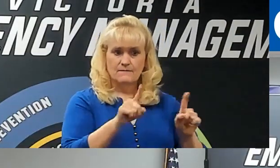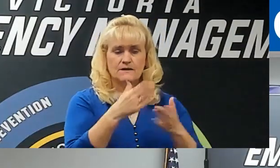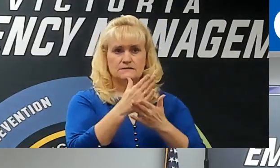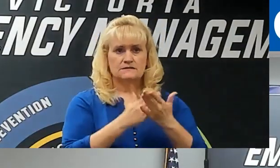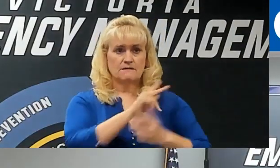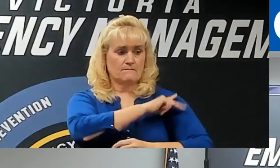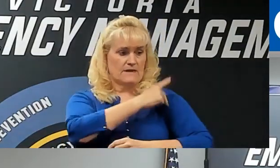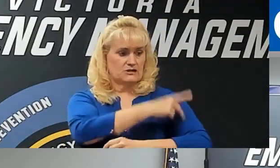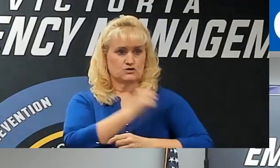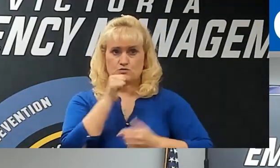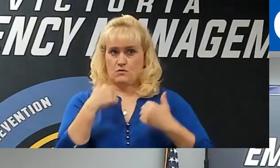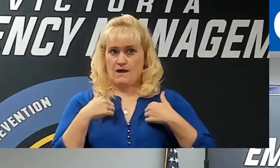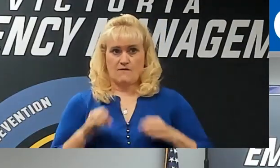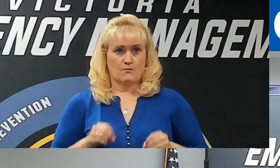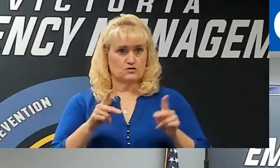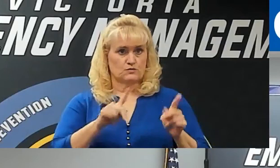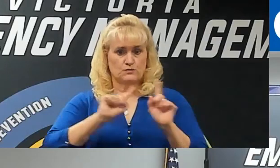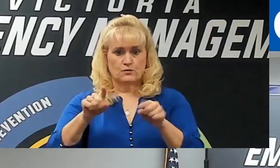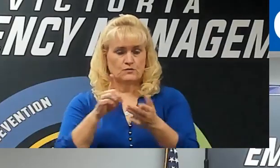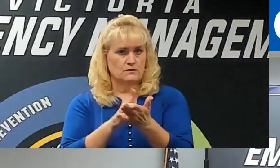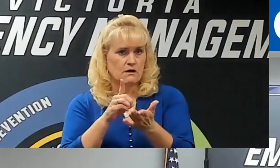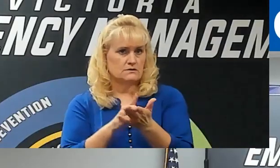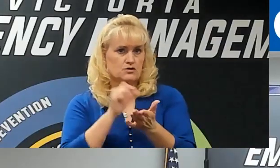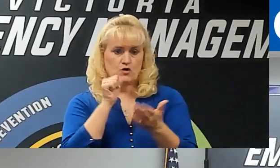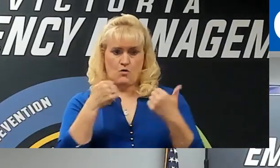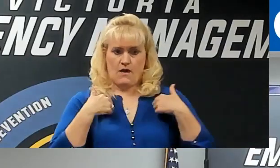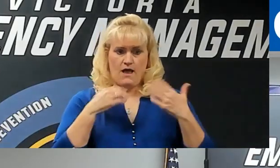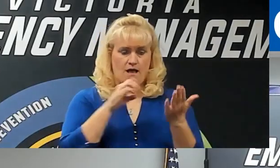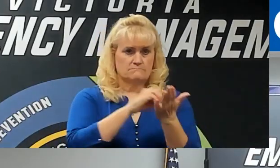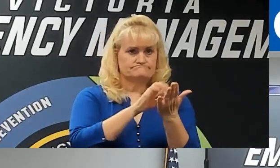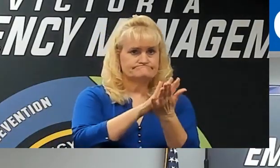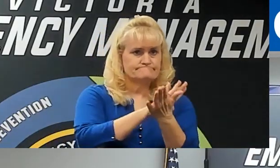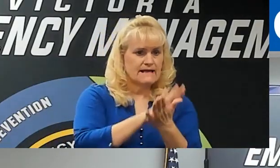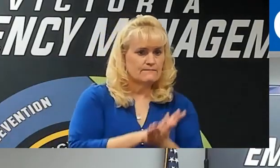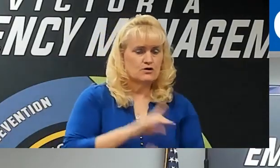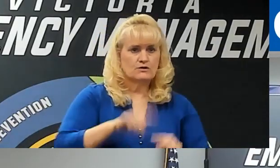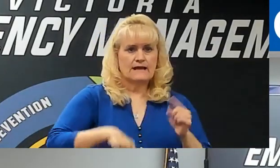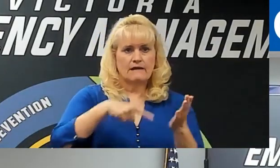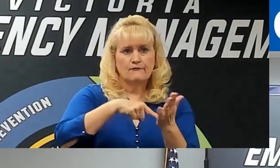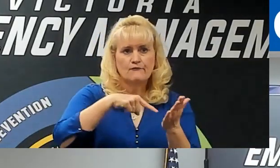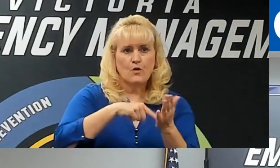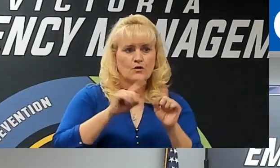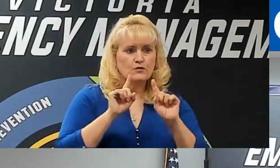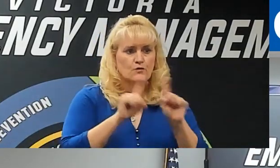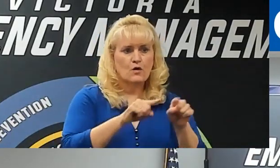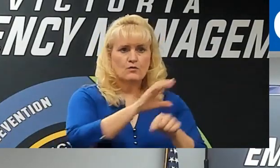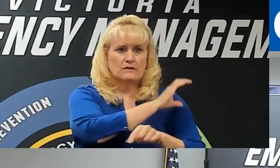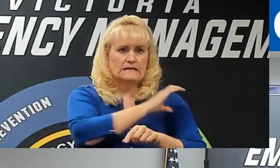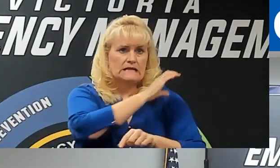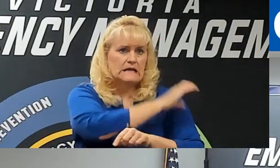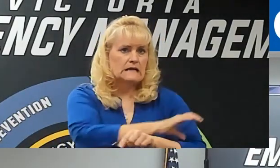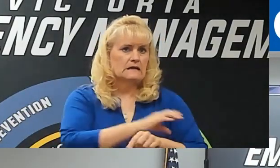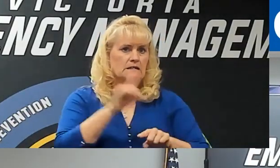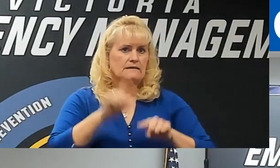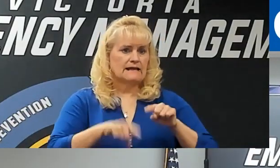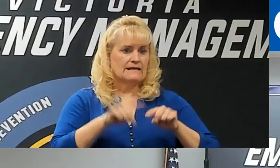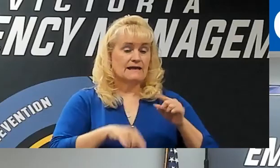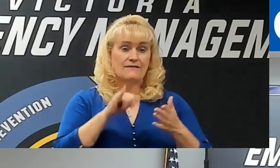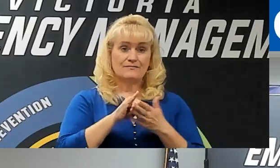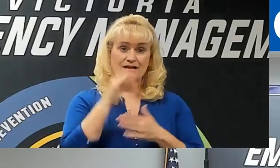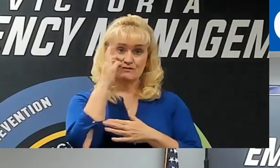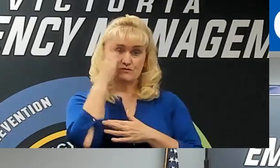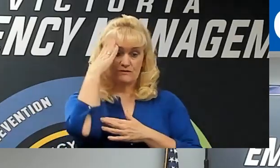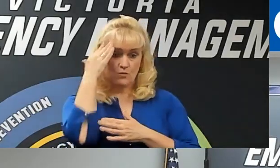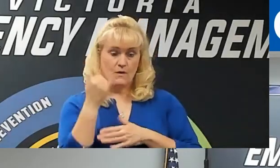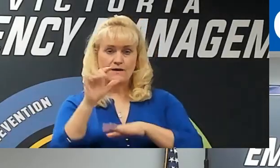don't have opportunities to get to a physician or get an order or can't afford to go to a walk-in clinic and pay for it. So that's one of the reasons that they're here